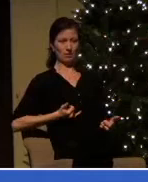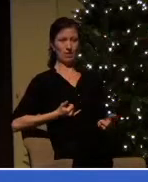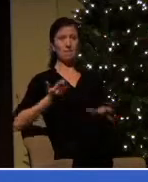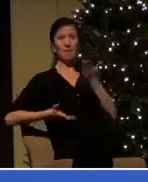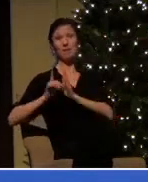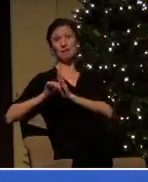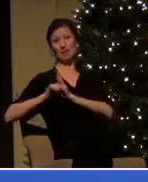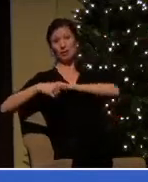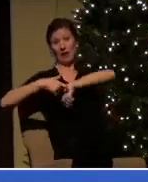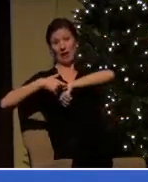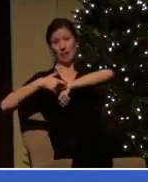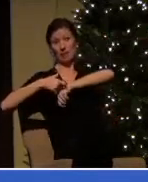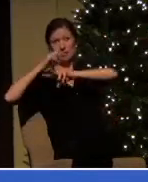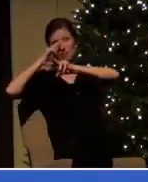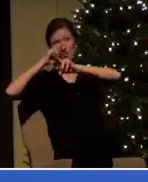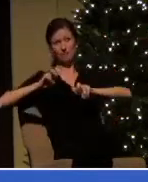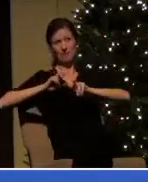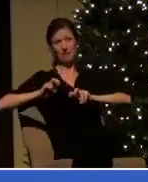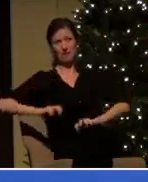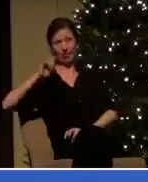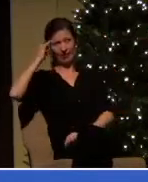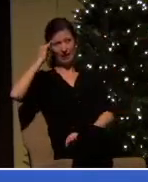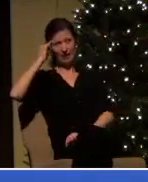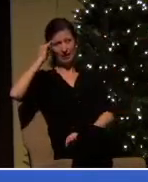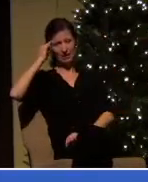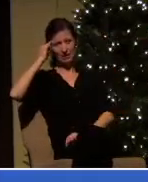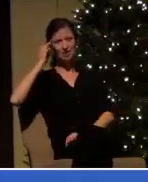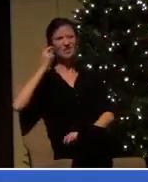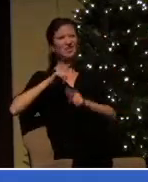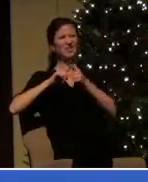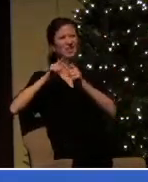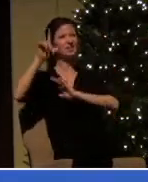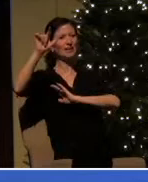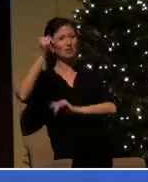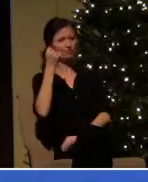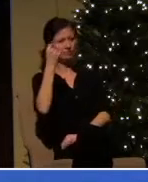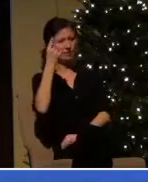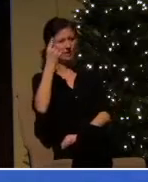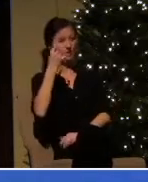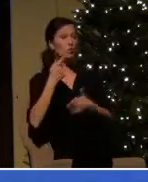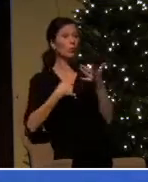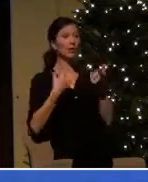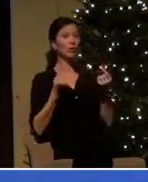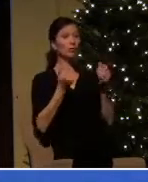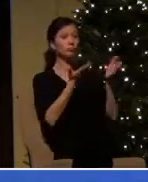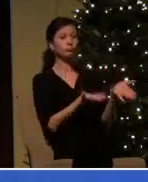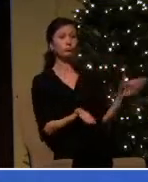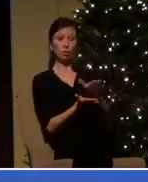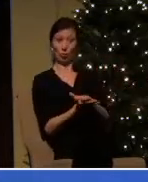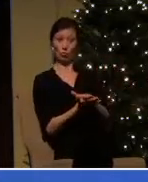time. And so I put it on the shelf. Periodically, I take it down and say, Lord, what is it that you were trying to